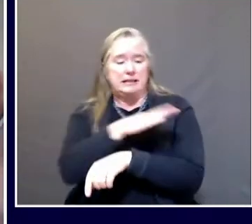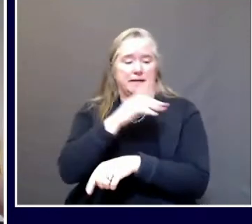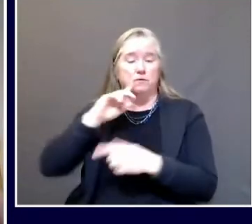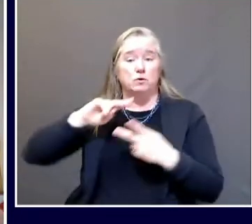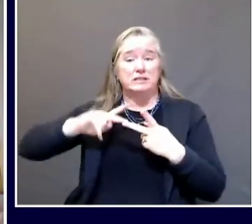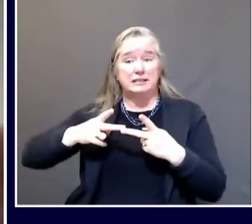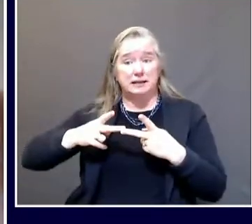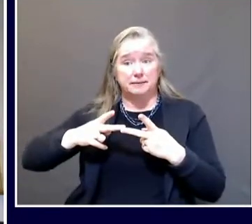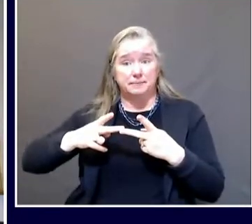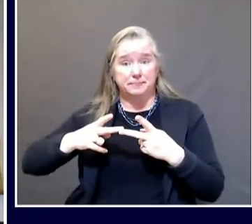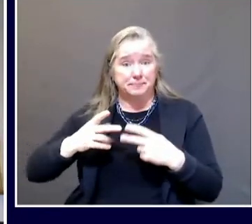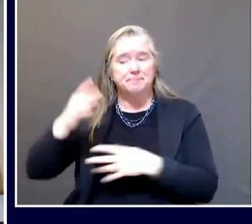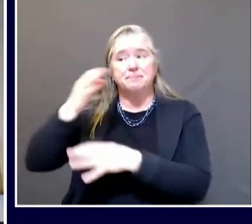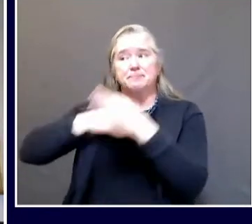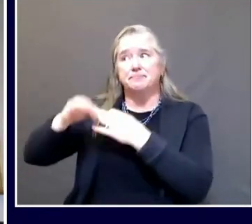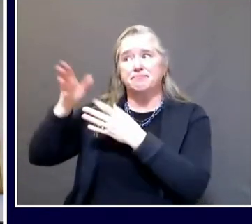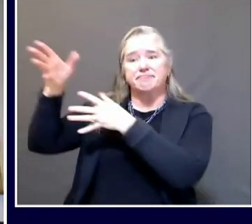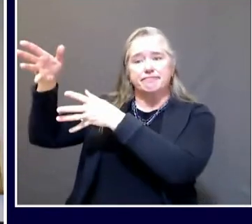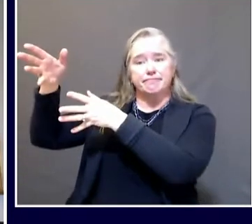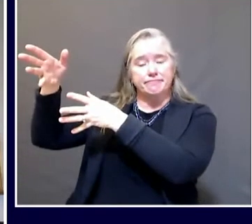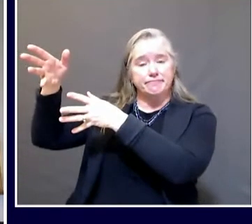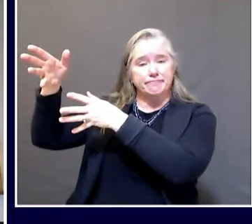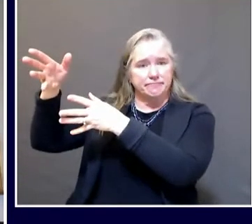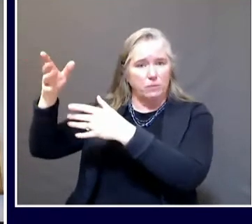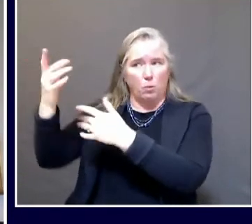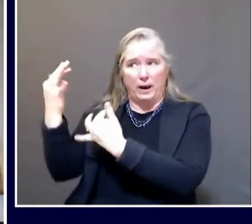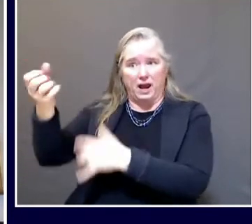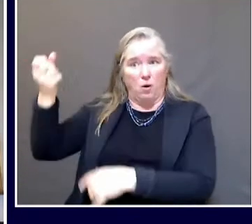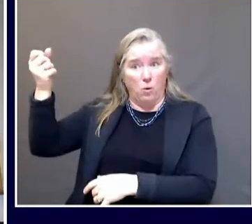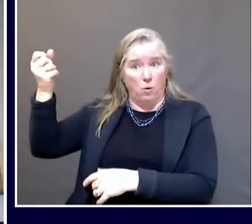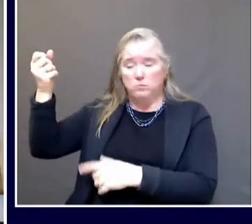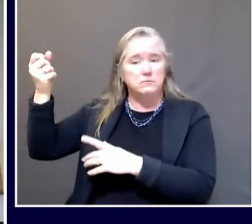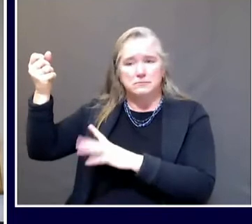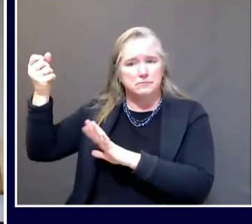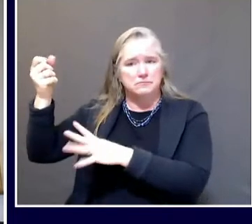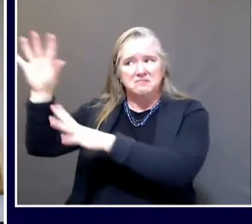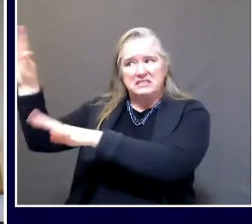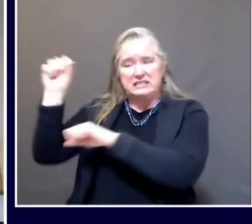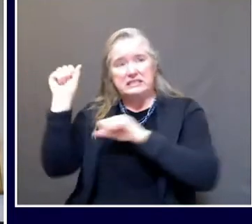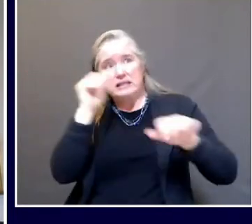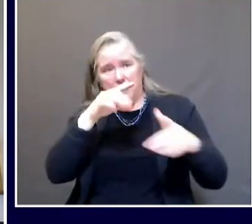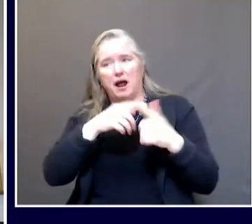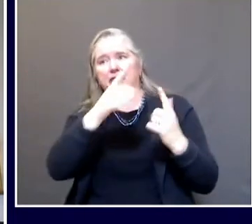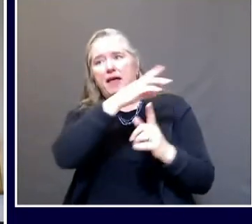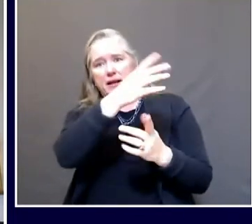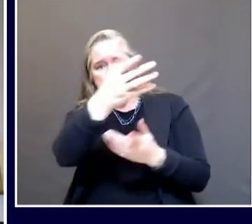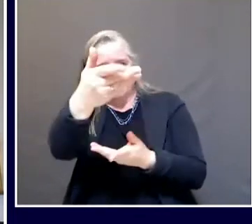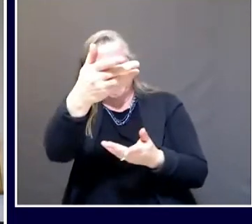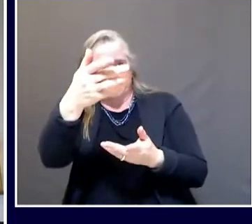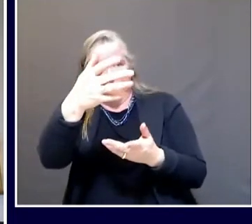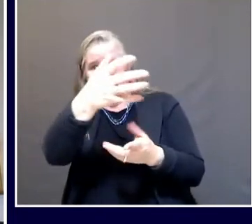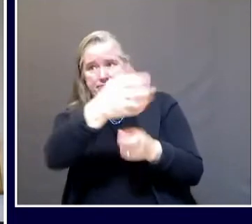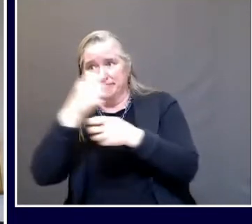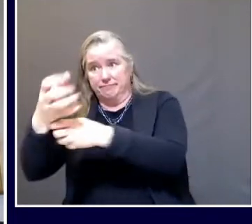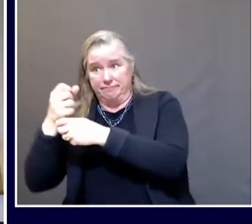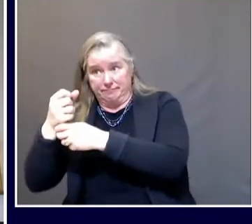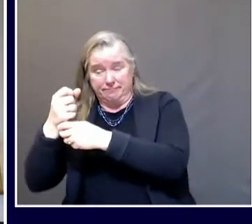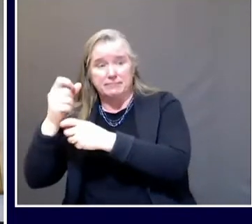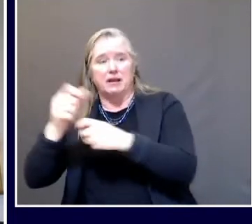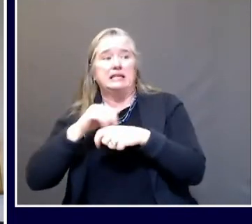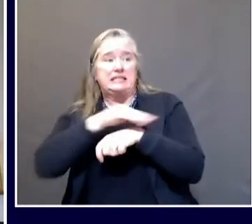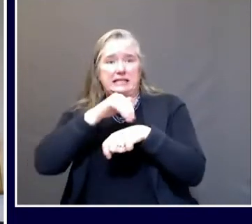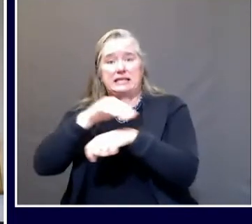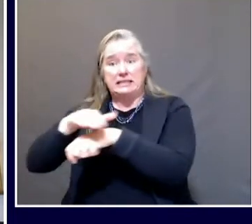vial on a shelf that had been set aside. This announcement a few days ago to release